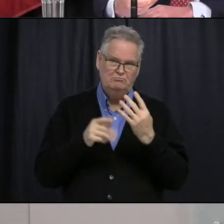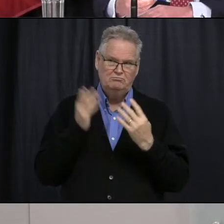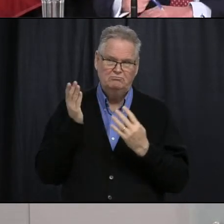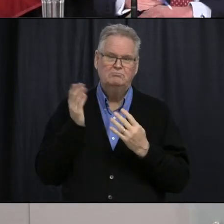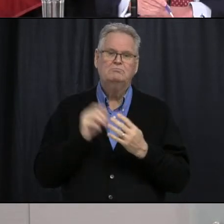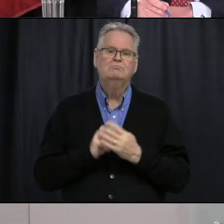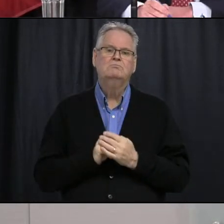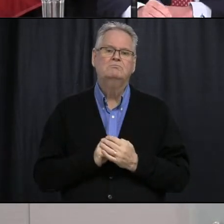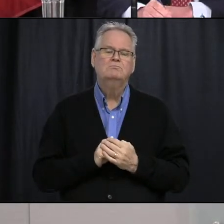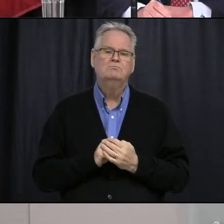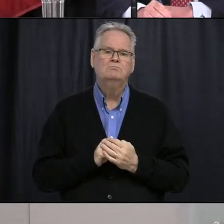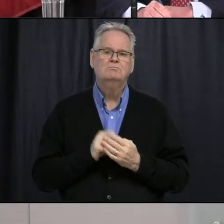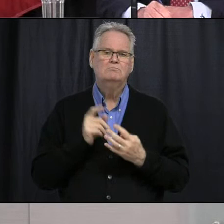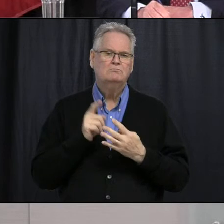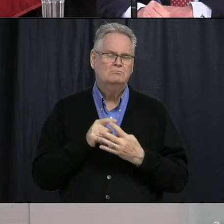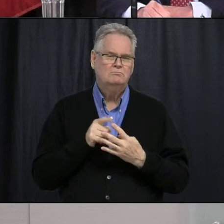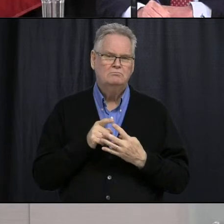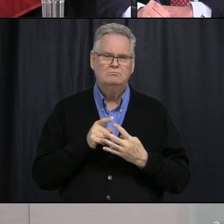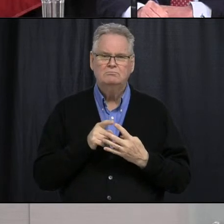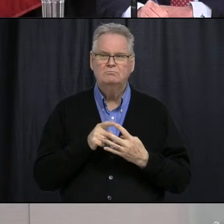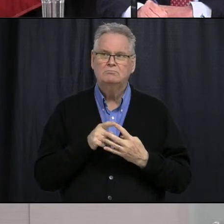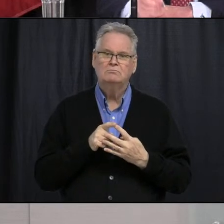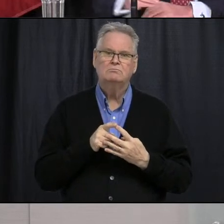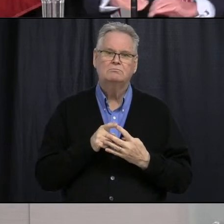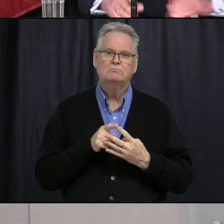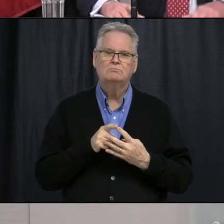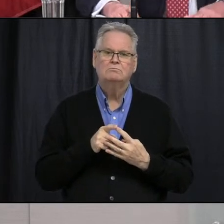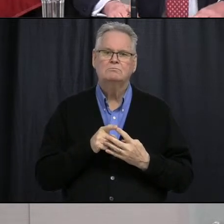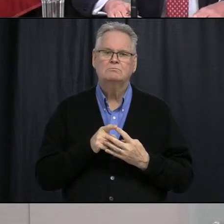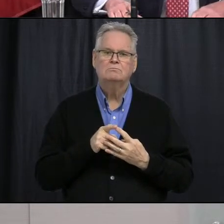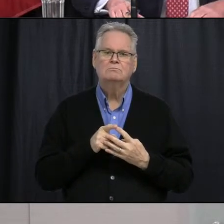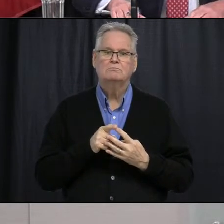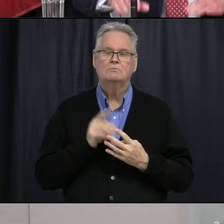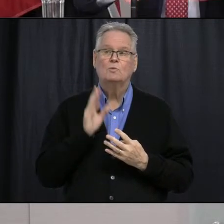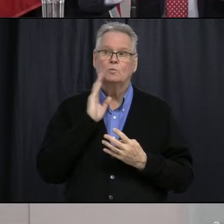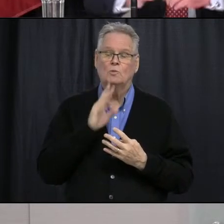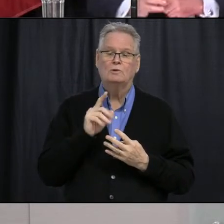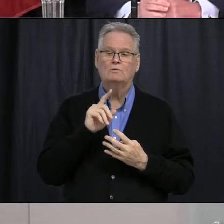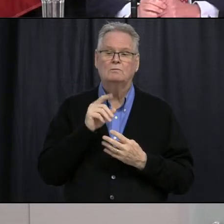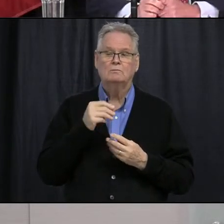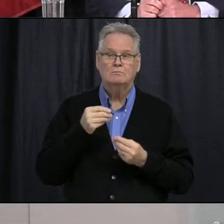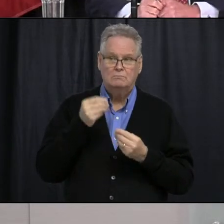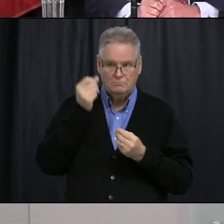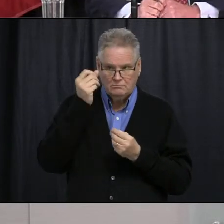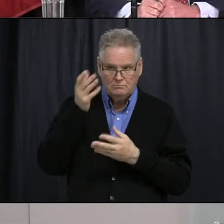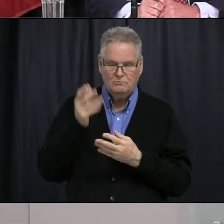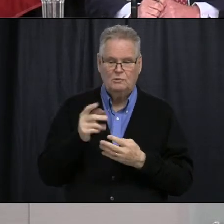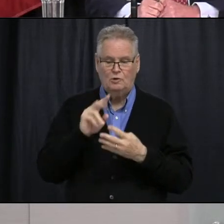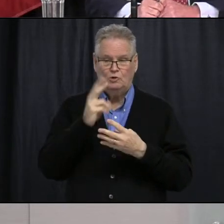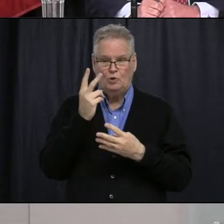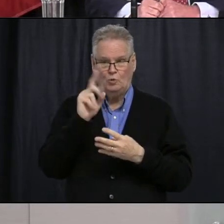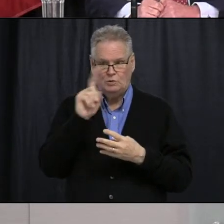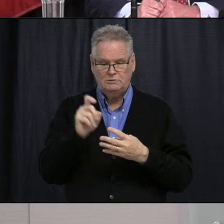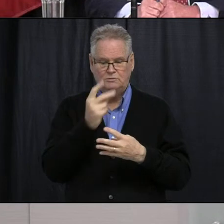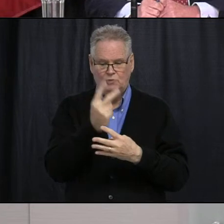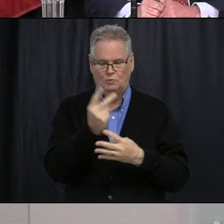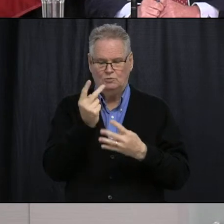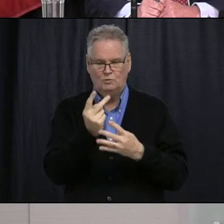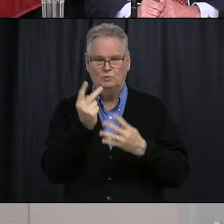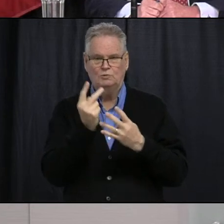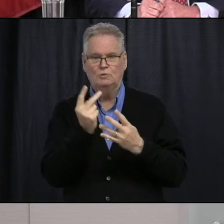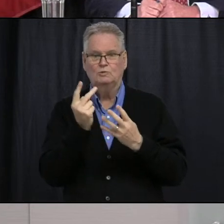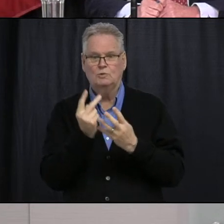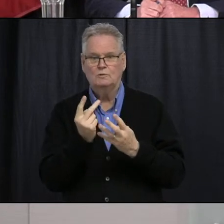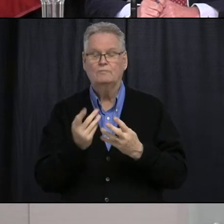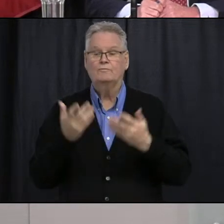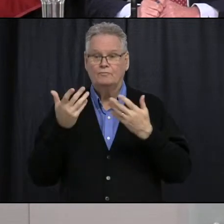and answer session will give each reporter the opportunity to ask 1 question and 1 follow-up. Following this, there will be a final round where each reporter will have the